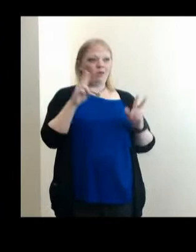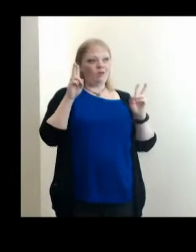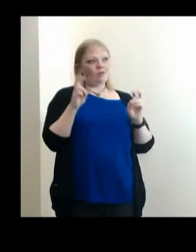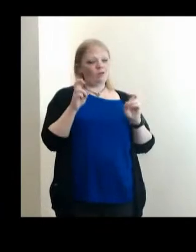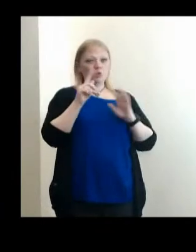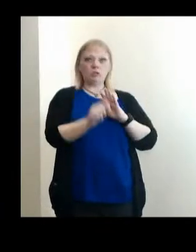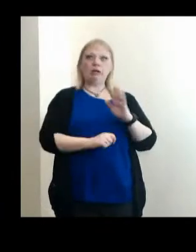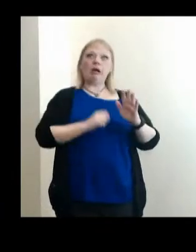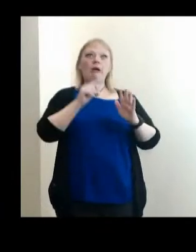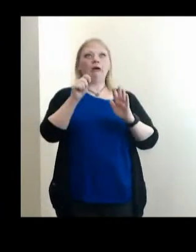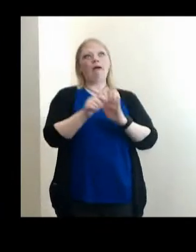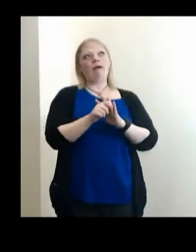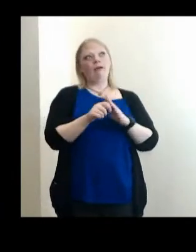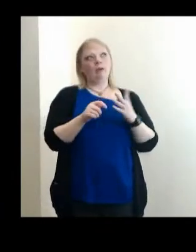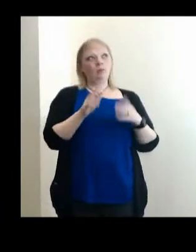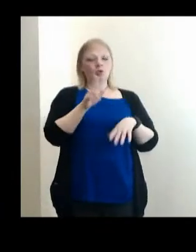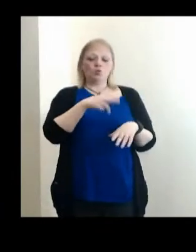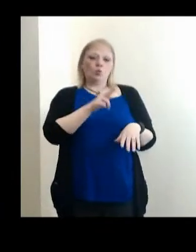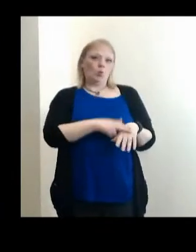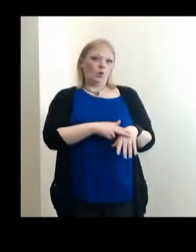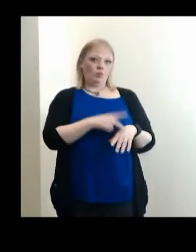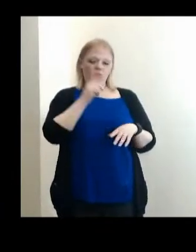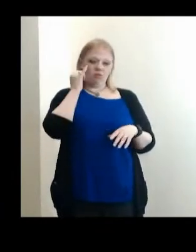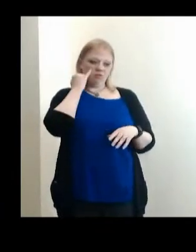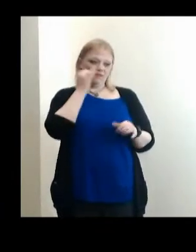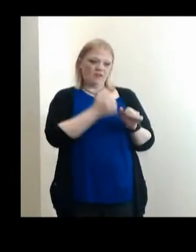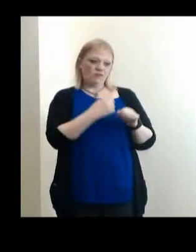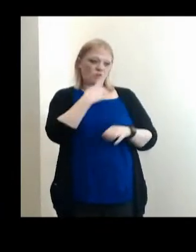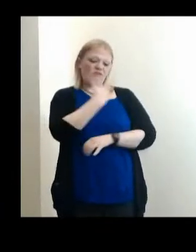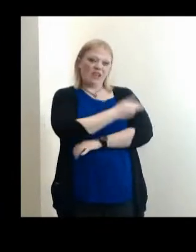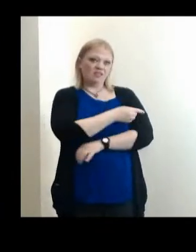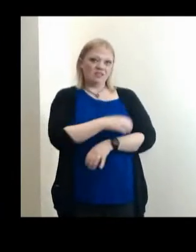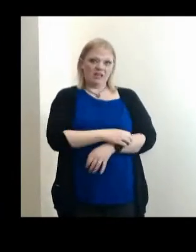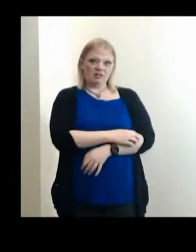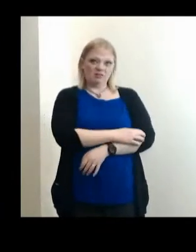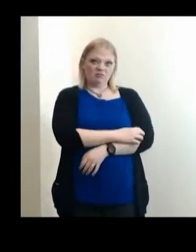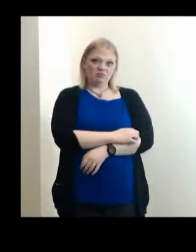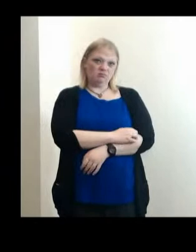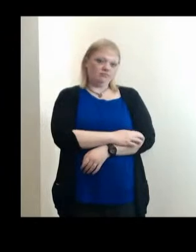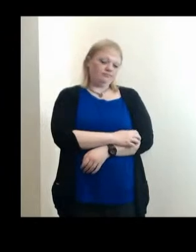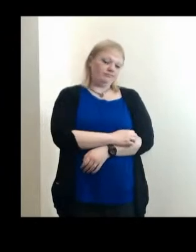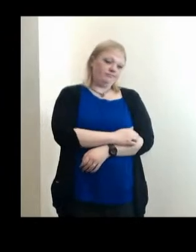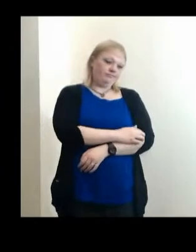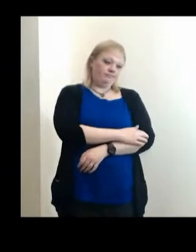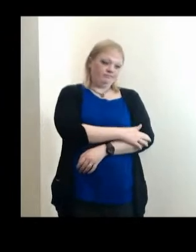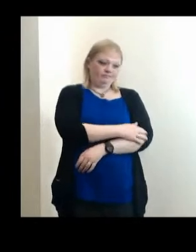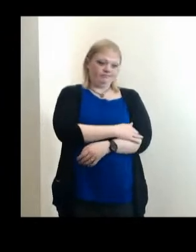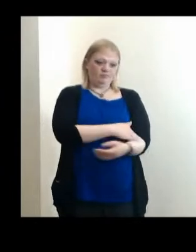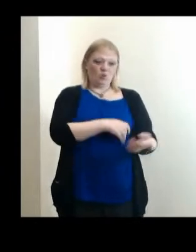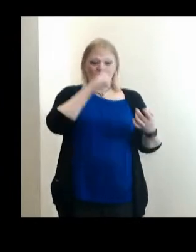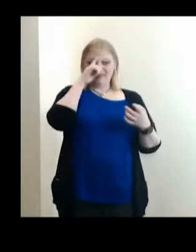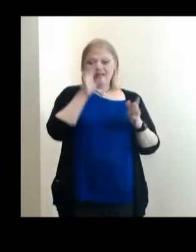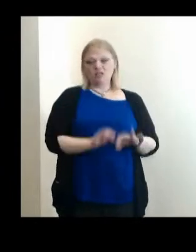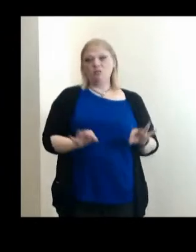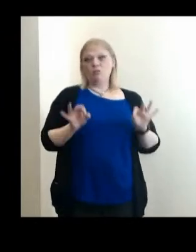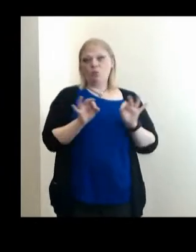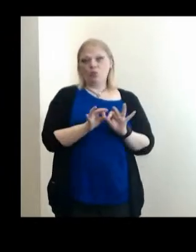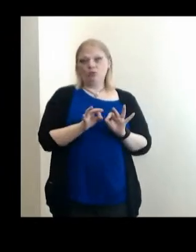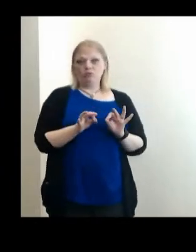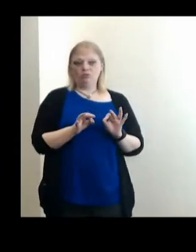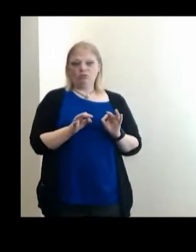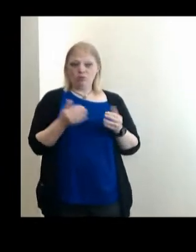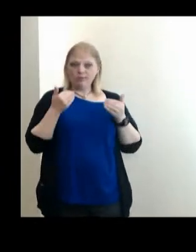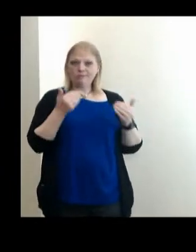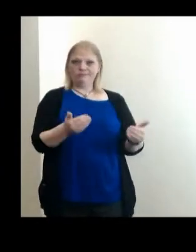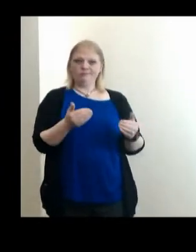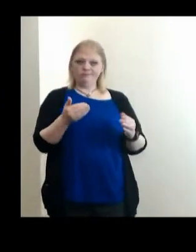time where it's normal is if everyone's vaccinated. So I think it's important that we move in